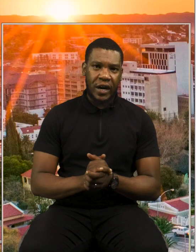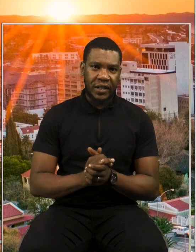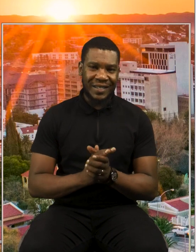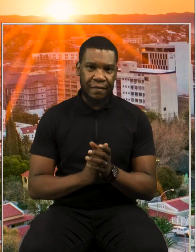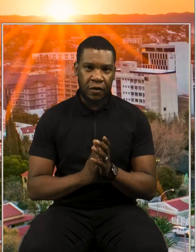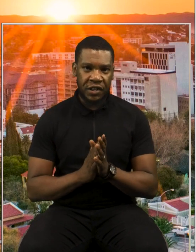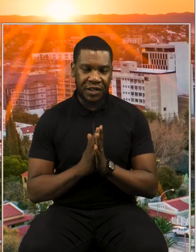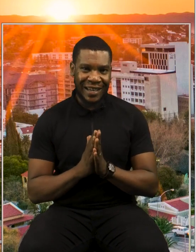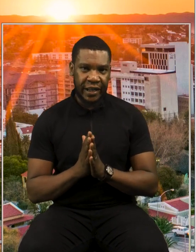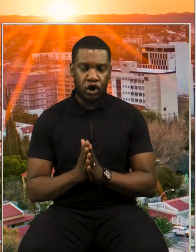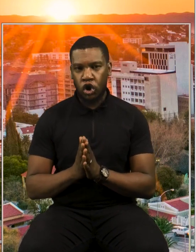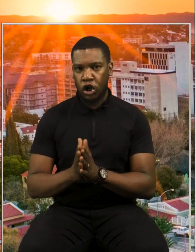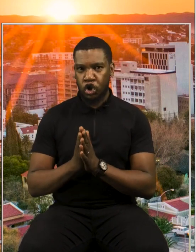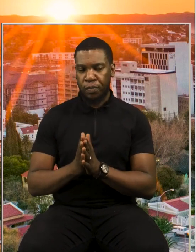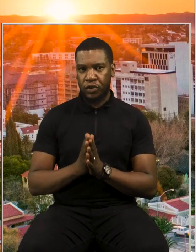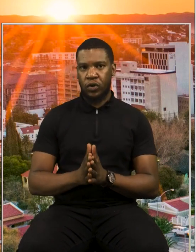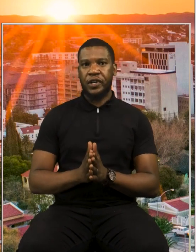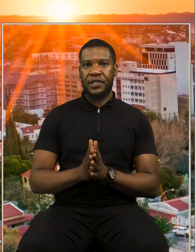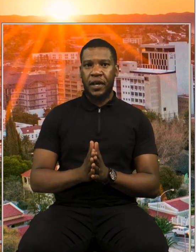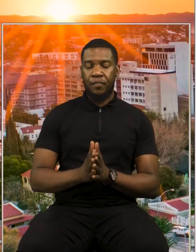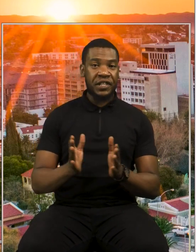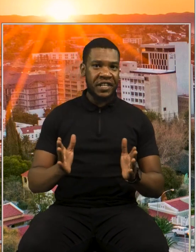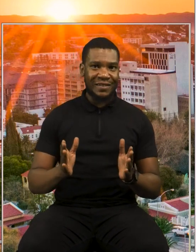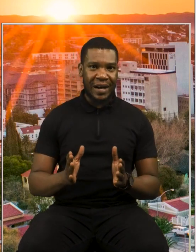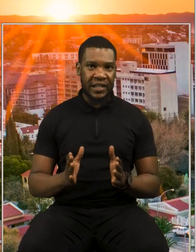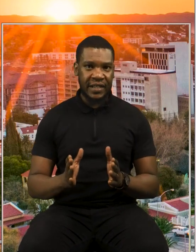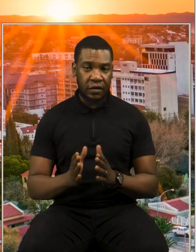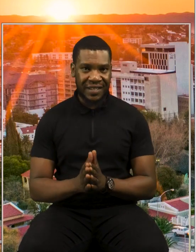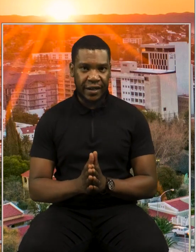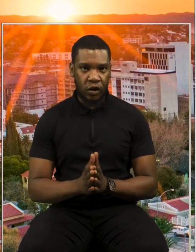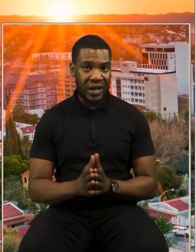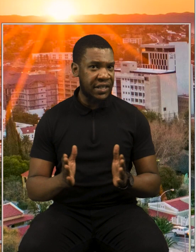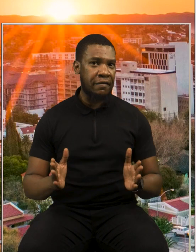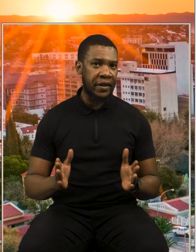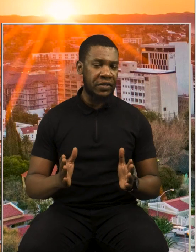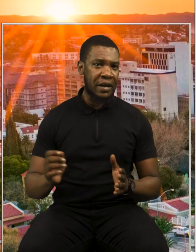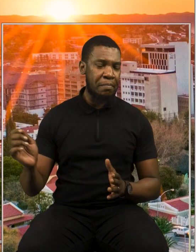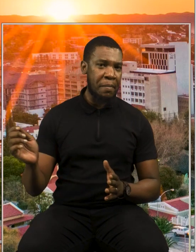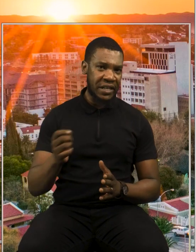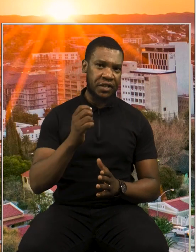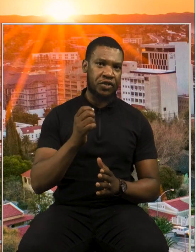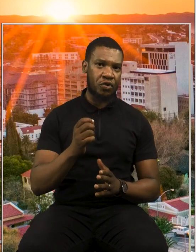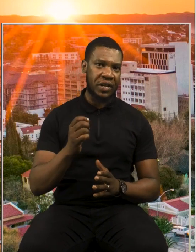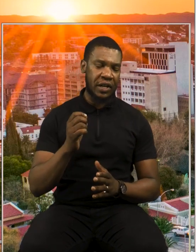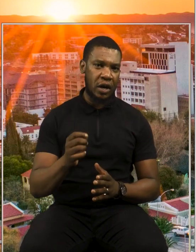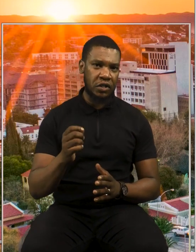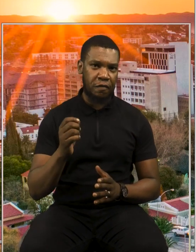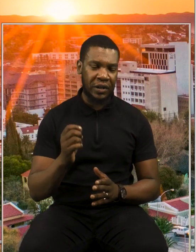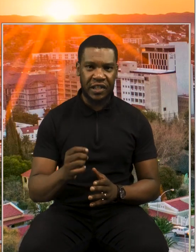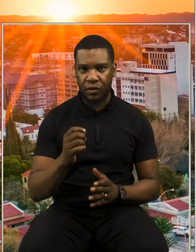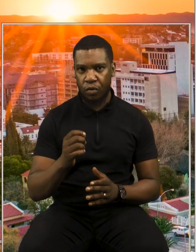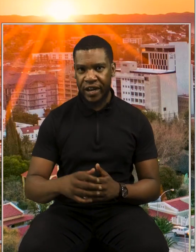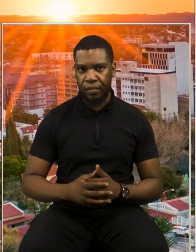All right, it's time for us to get into our top stories. President Macky Sall of Senegal has unveiled a masterstroke in the art